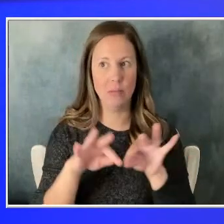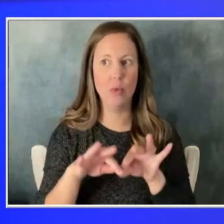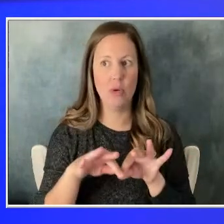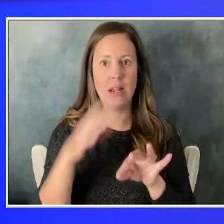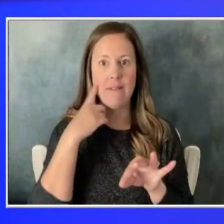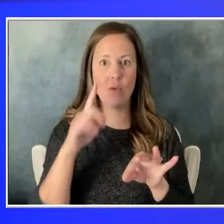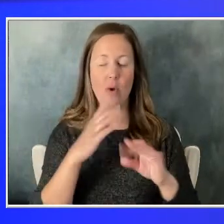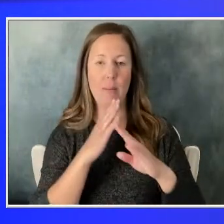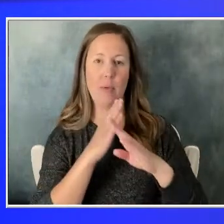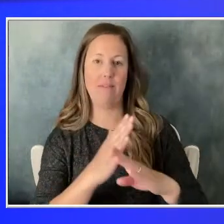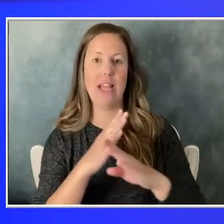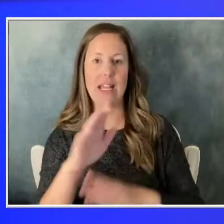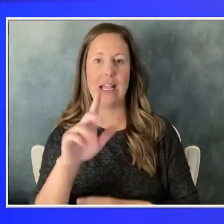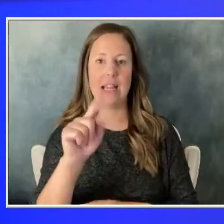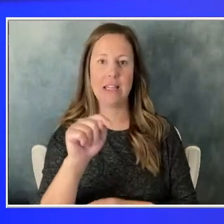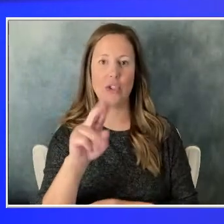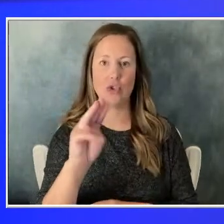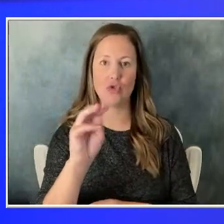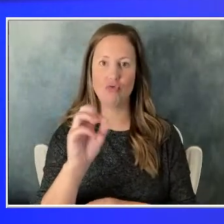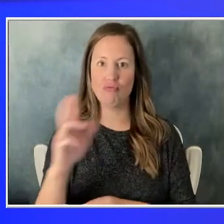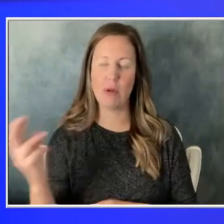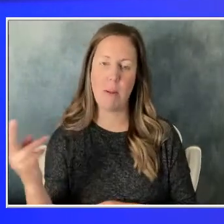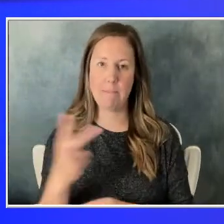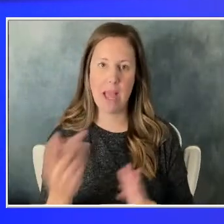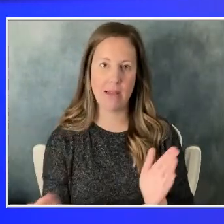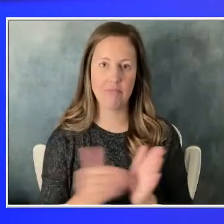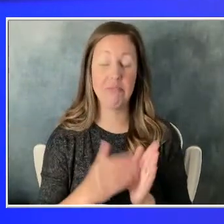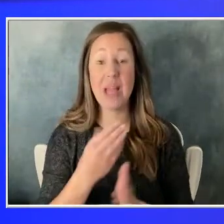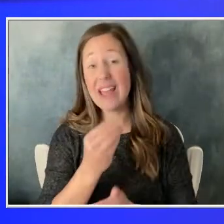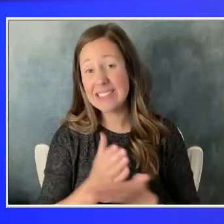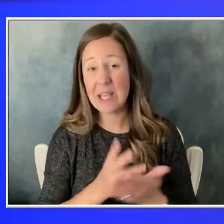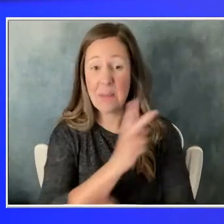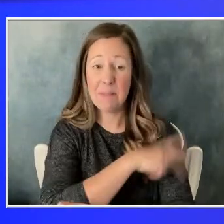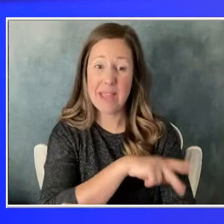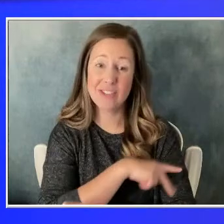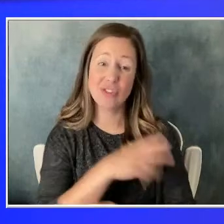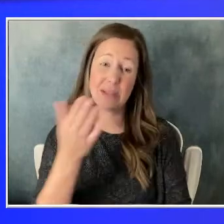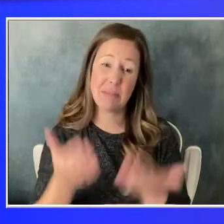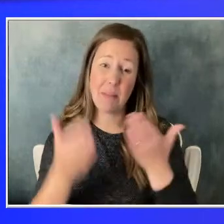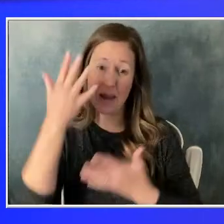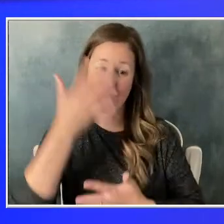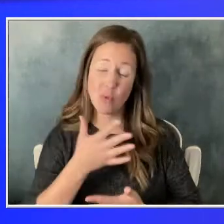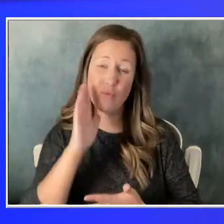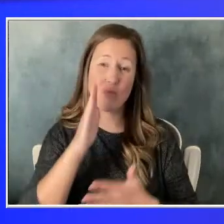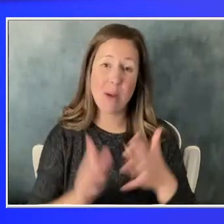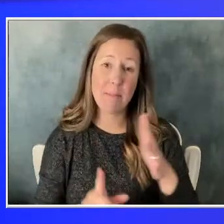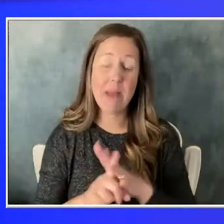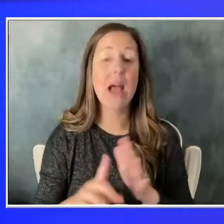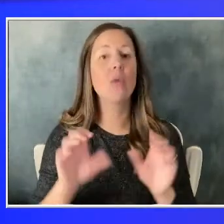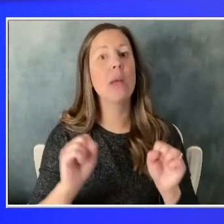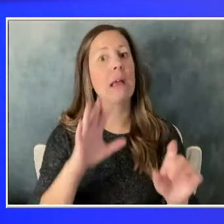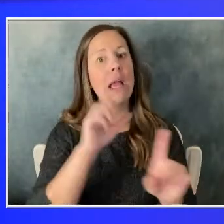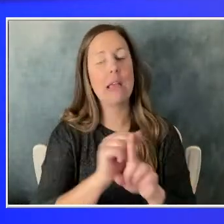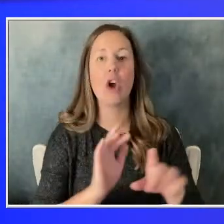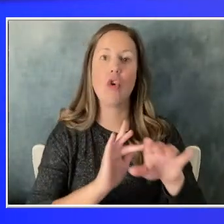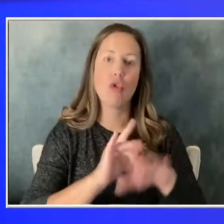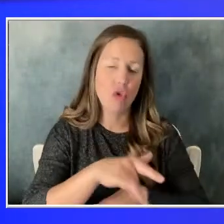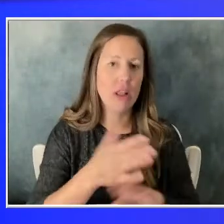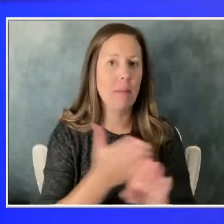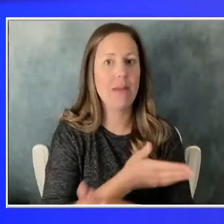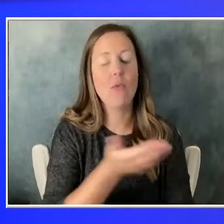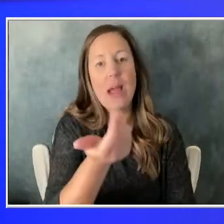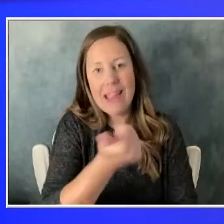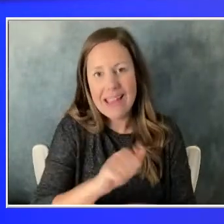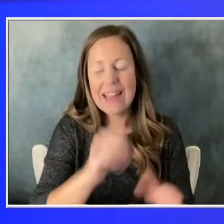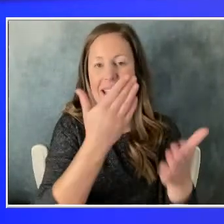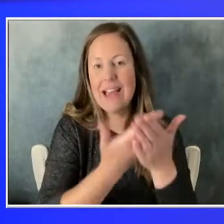come back. And if some patient, unfortunately, disease may come back, we catch it early before even have any evidence suggests so.